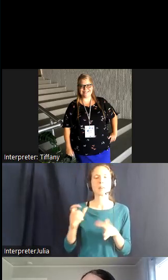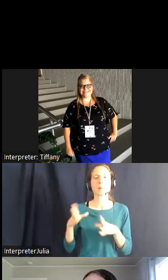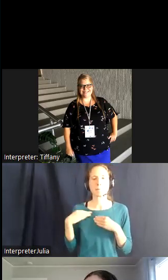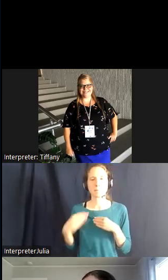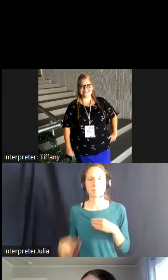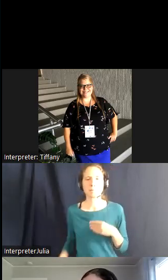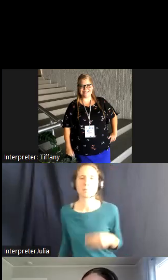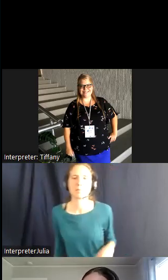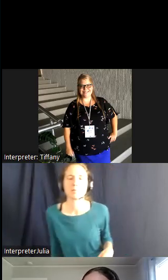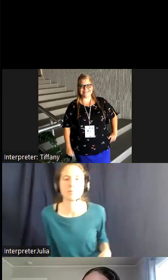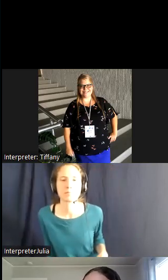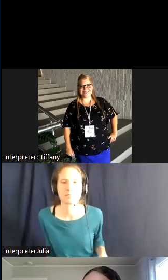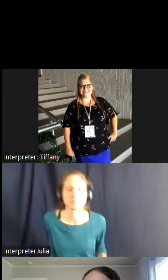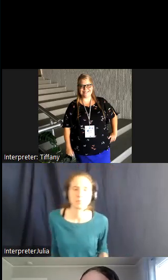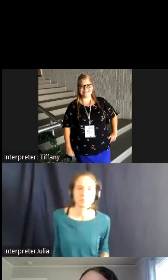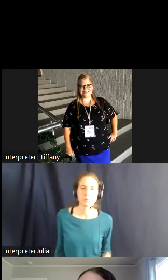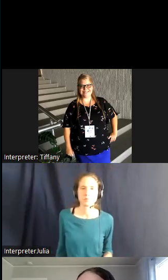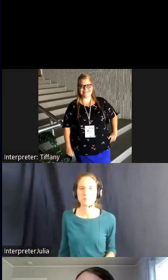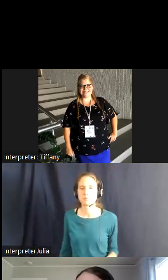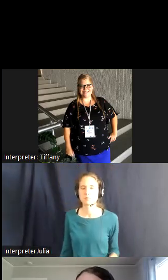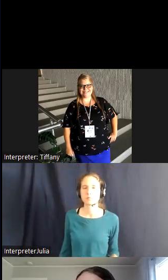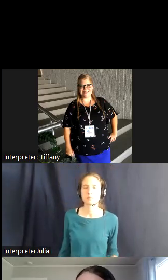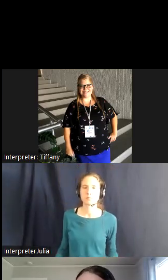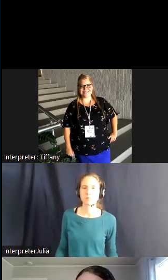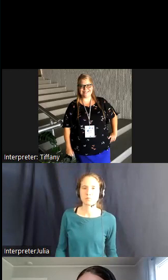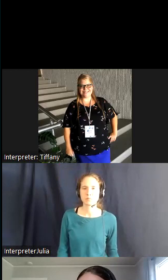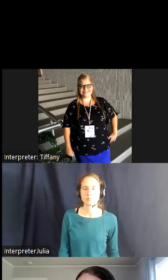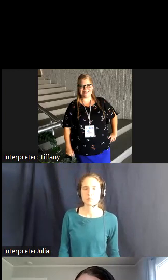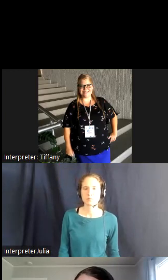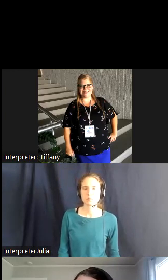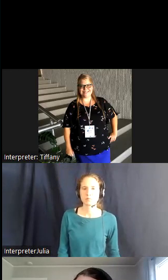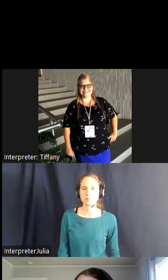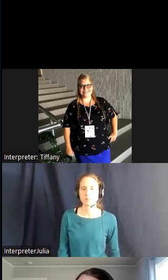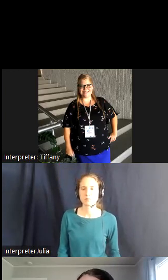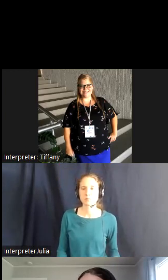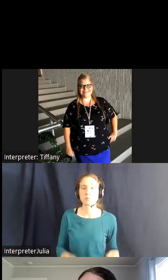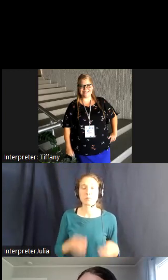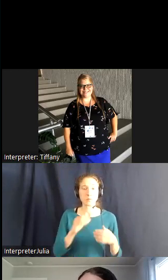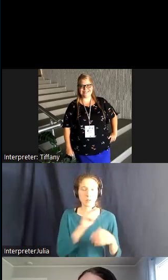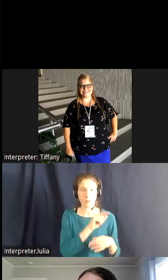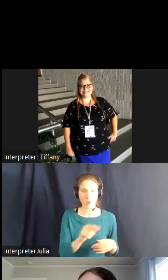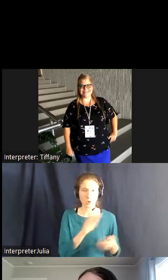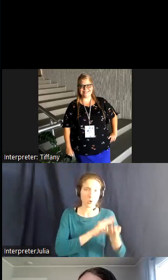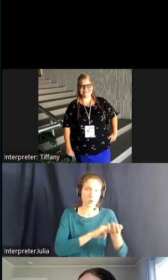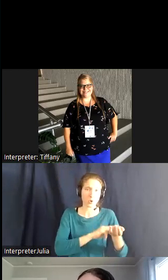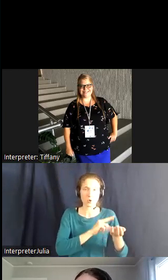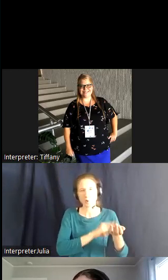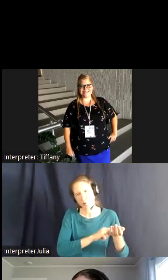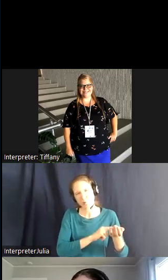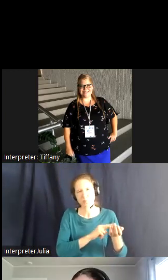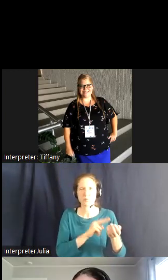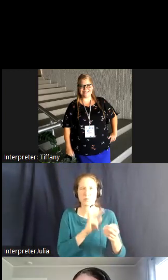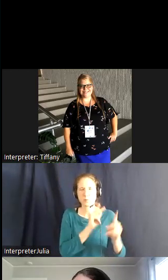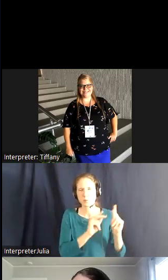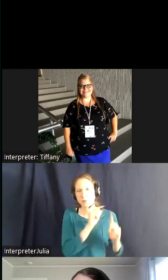So what this really means when we look at providers and how these providers fit into the system is that there's no wrong door, that individuals aren't